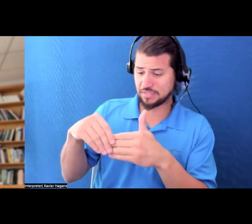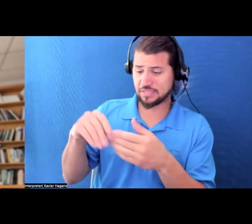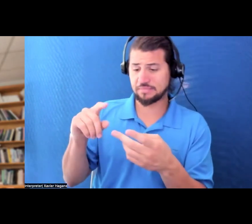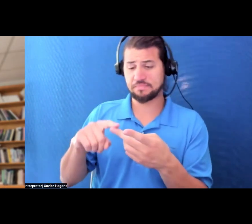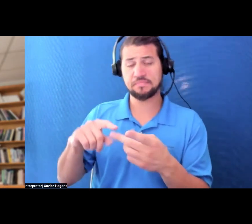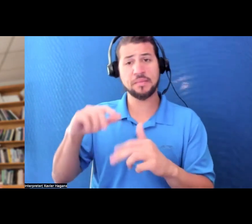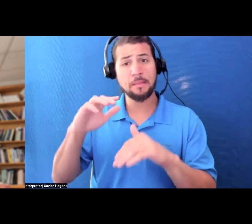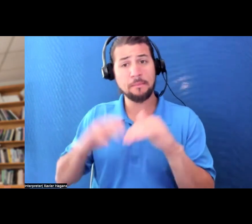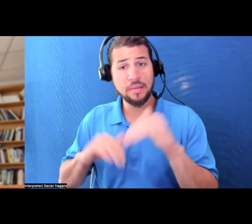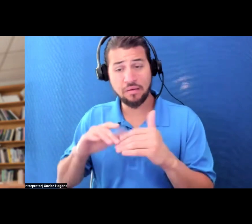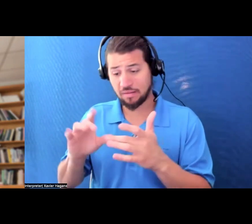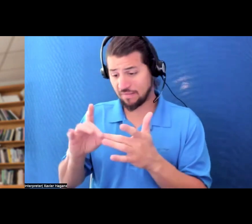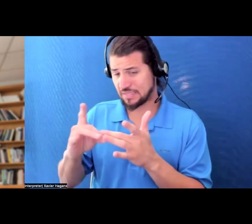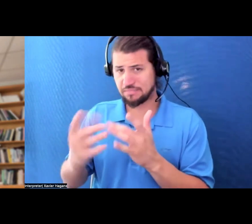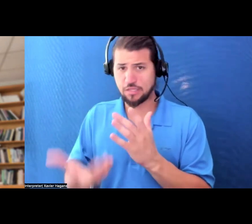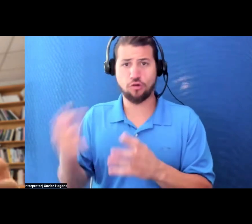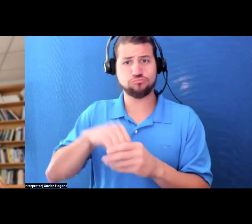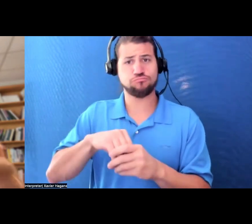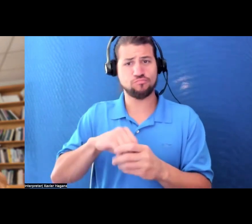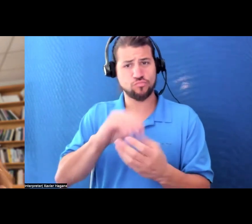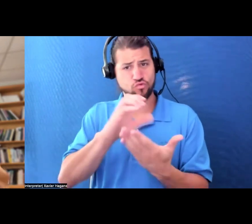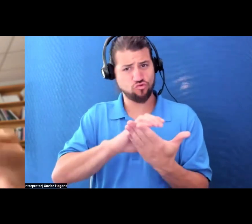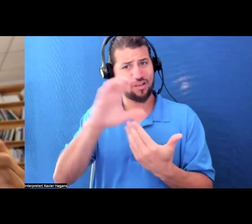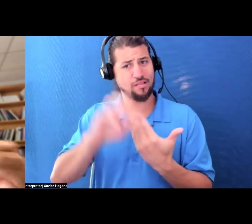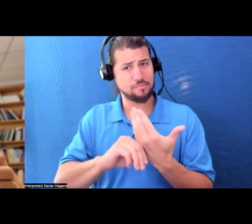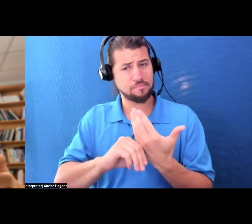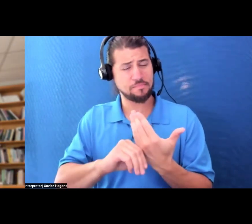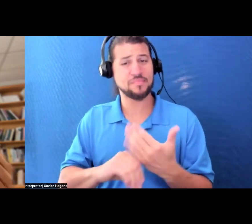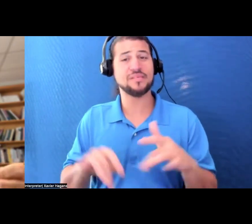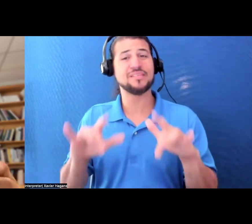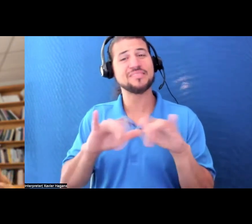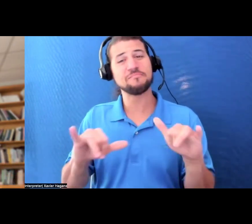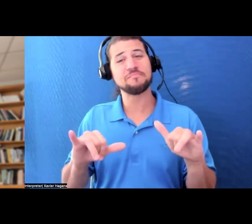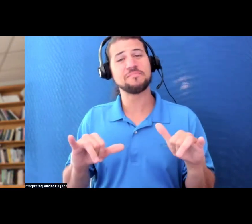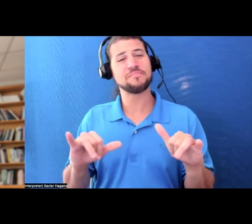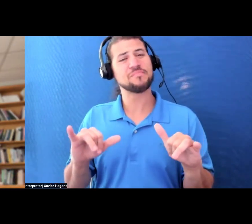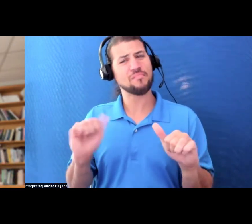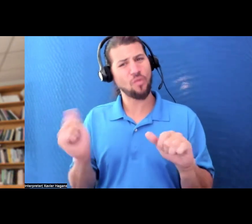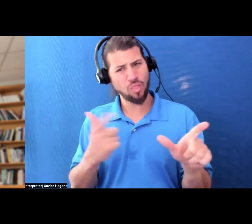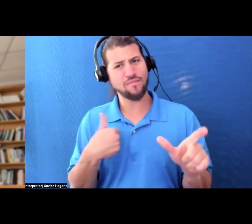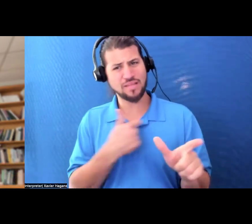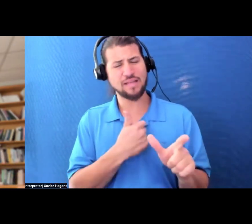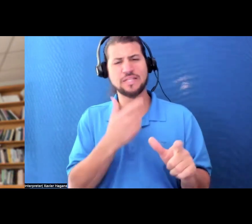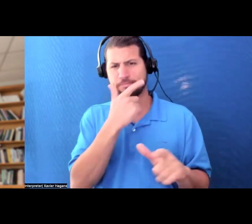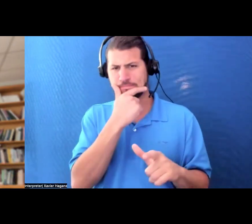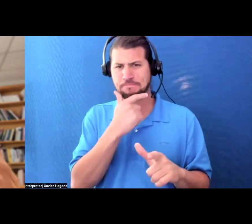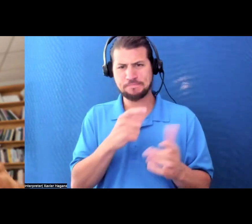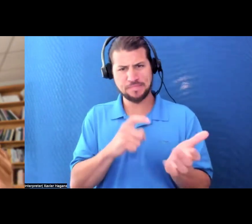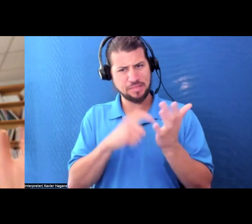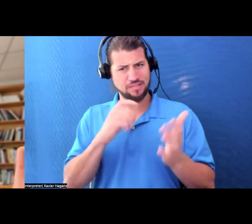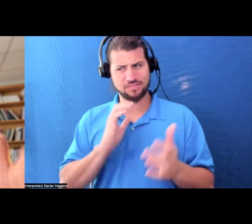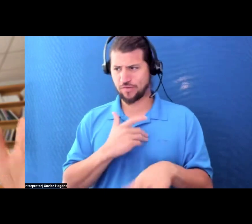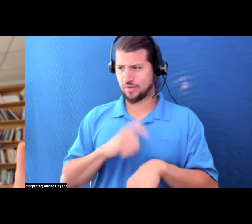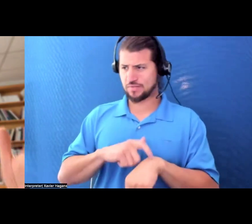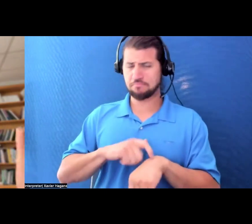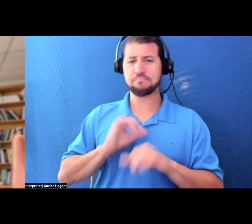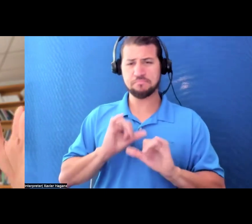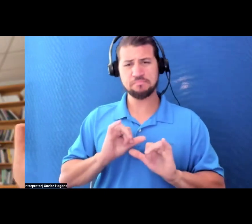flexibility into your curriculum, but also because we all have particular demands on our time as well, having